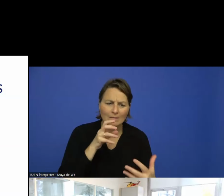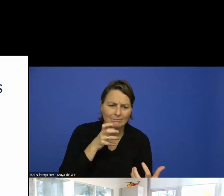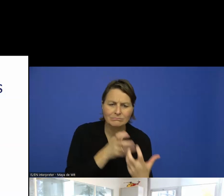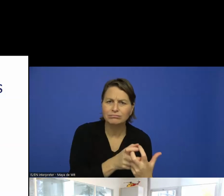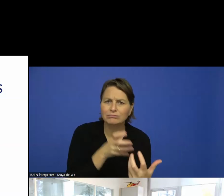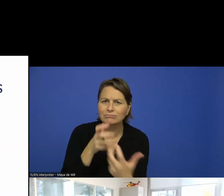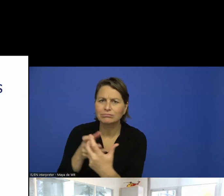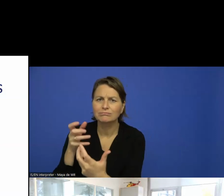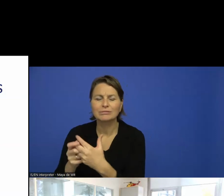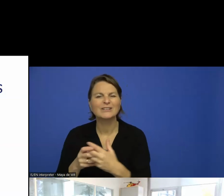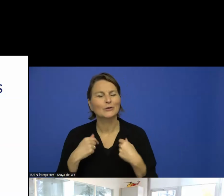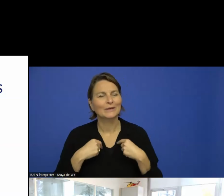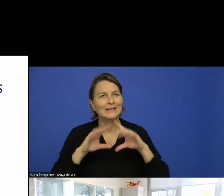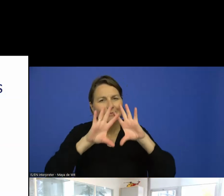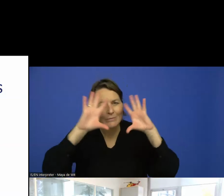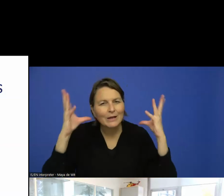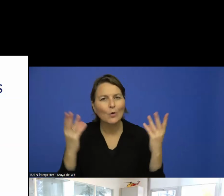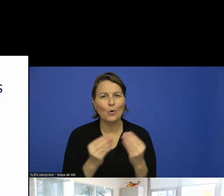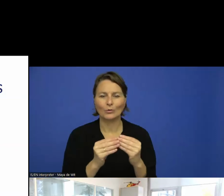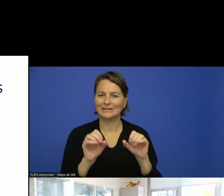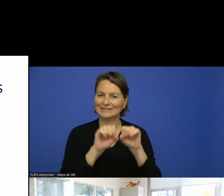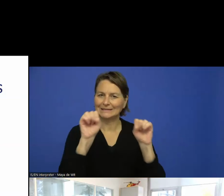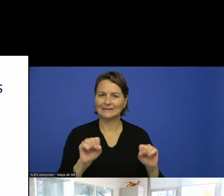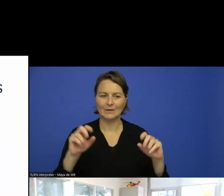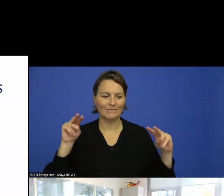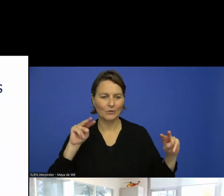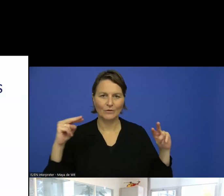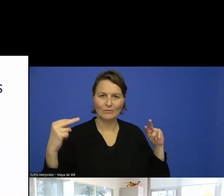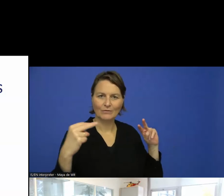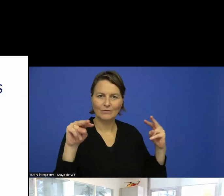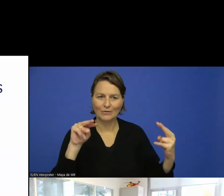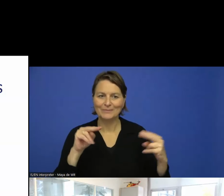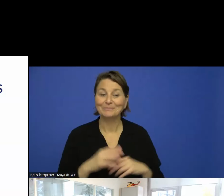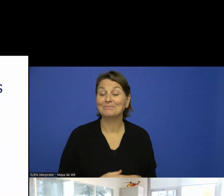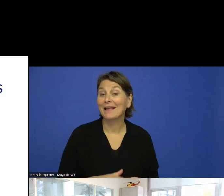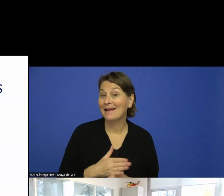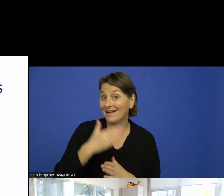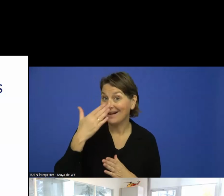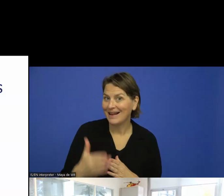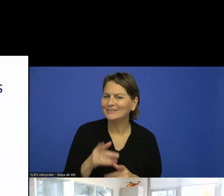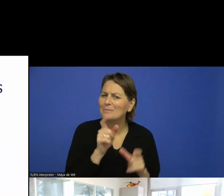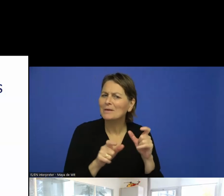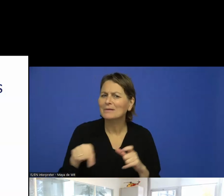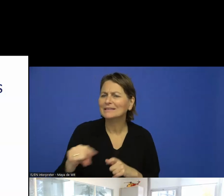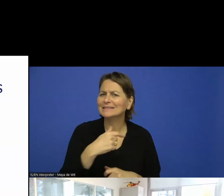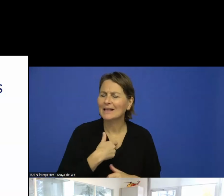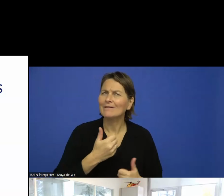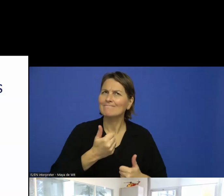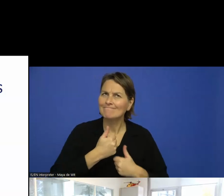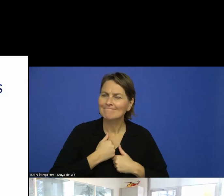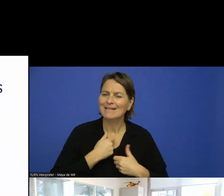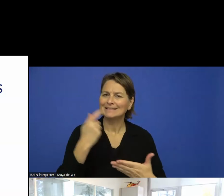systems view? And finally, we're also training people how to design research using an